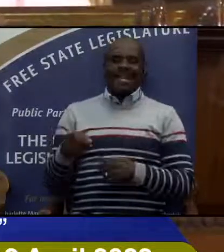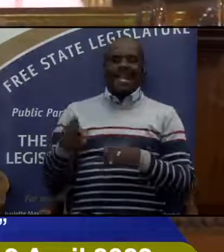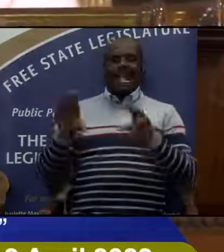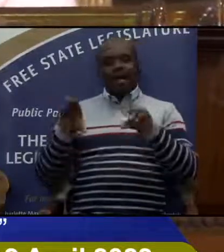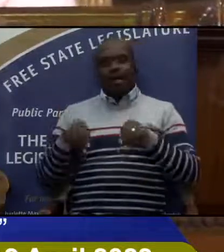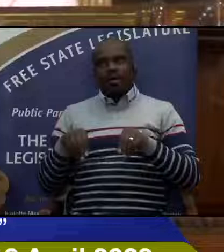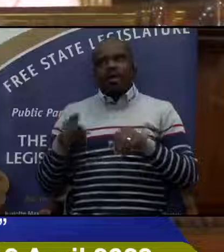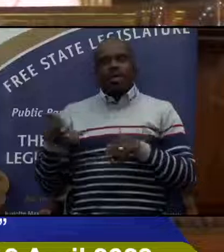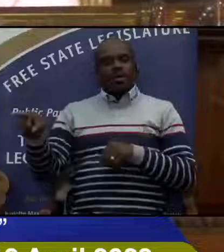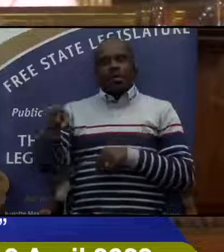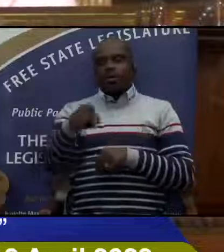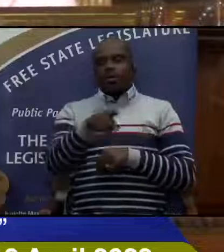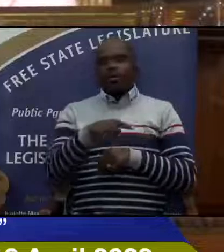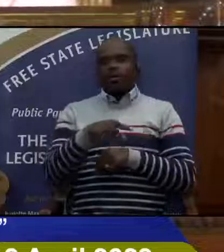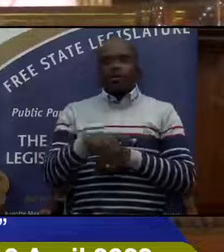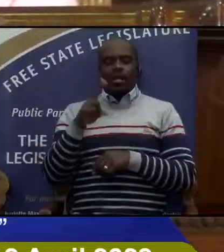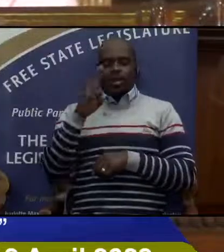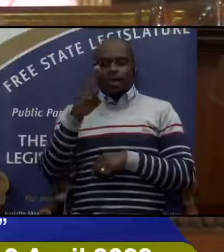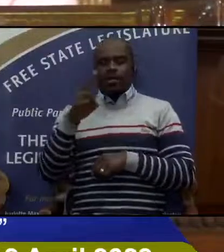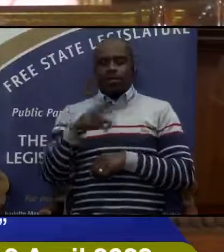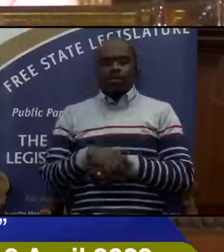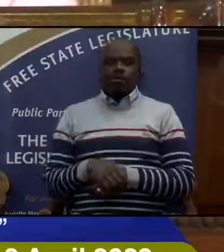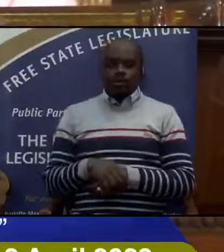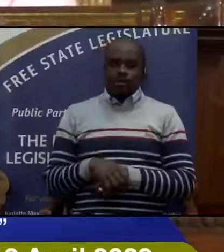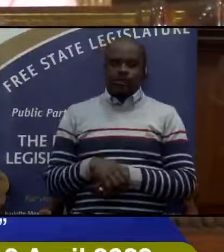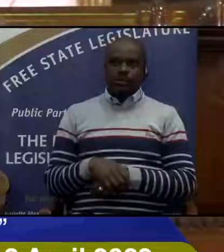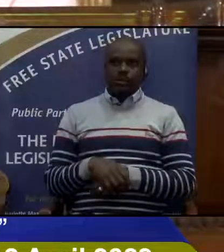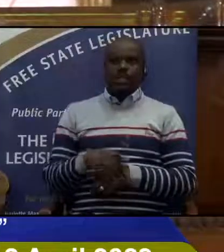National Strategic Plan on Gender-Based Violence and